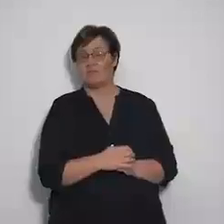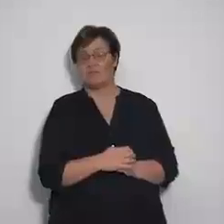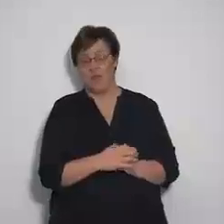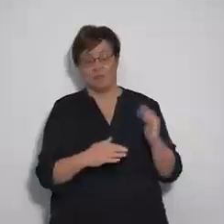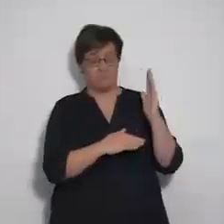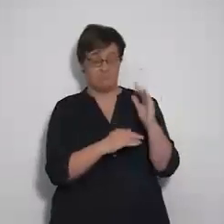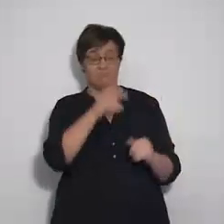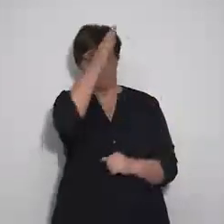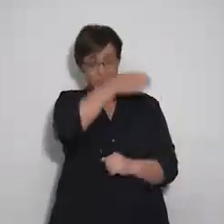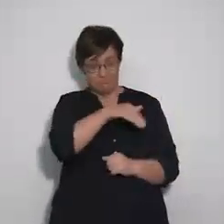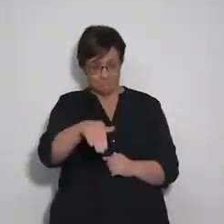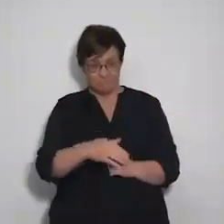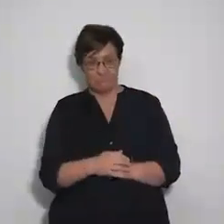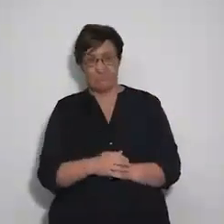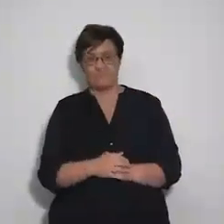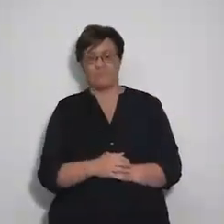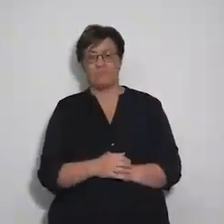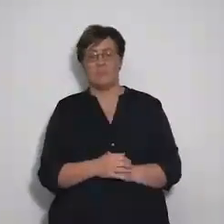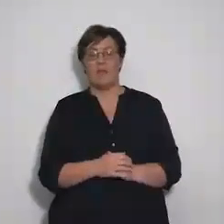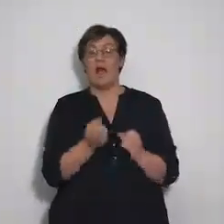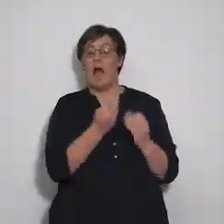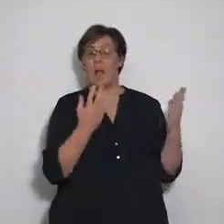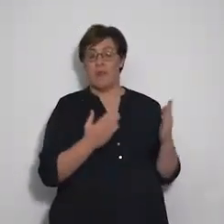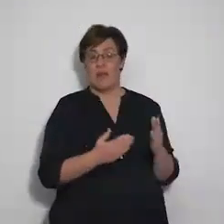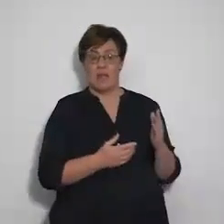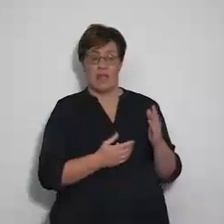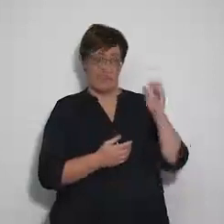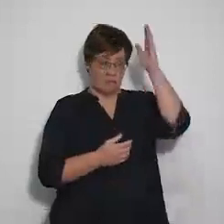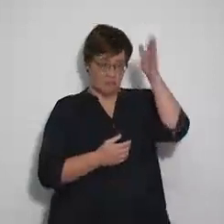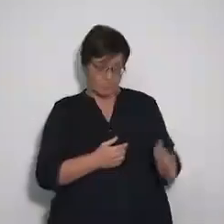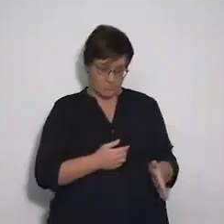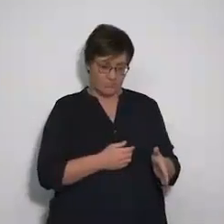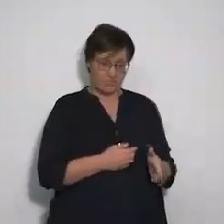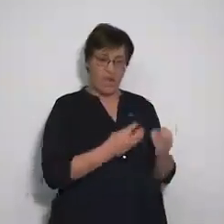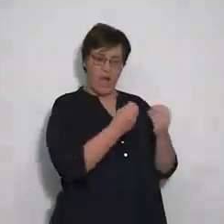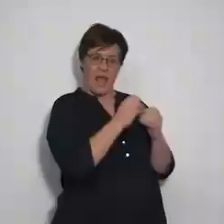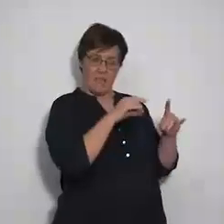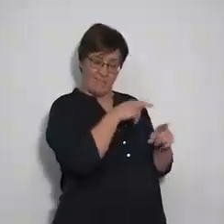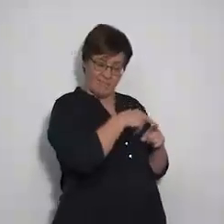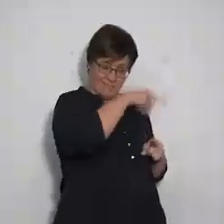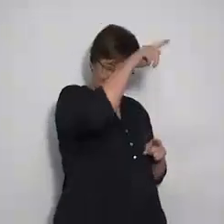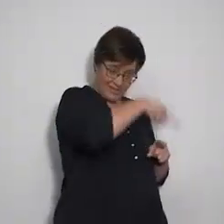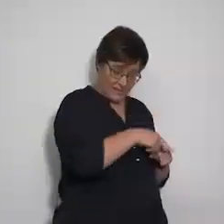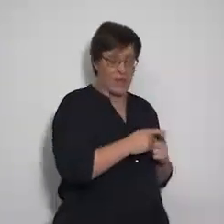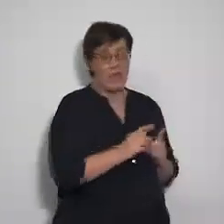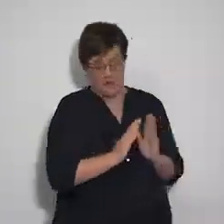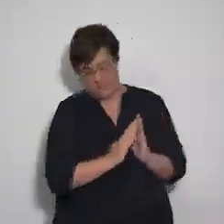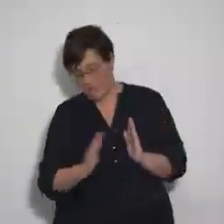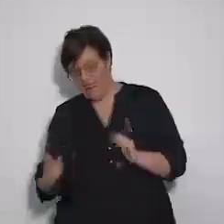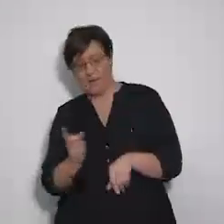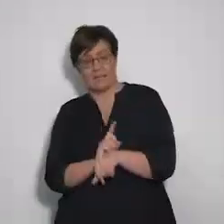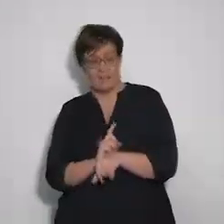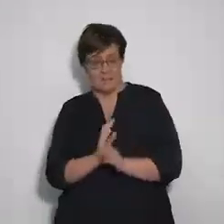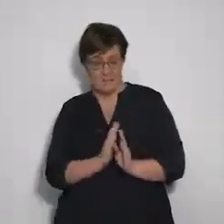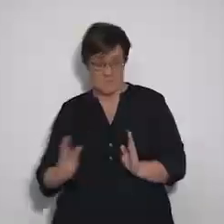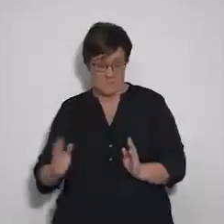got a graph with the number of our organisms on the y-axis and time as our